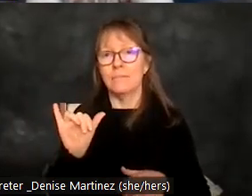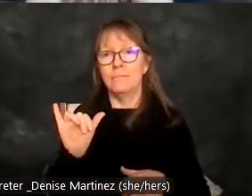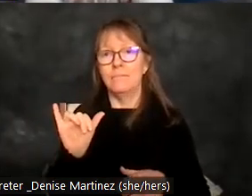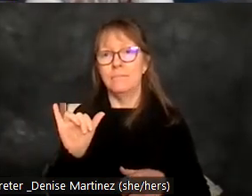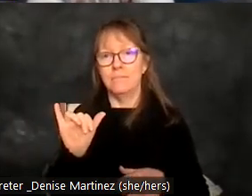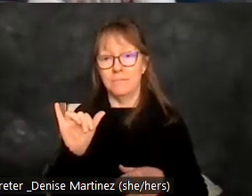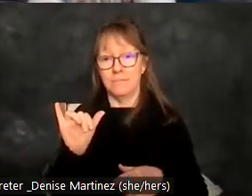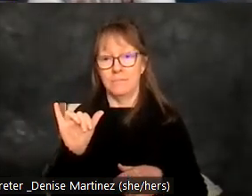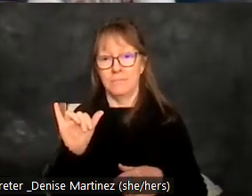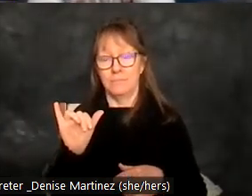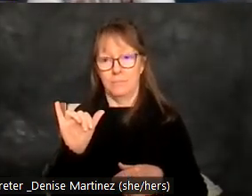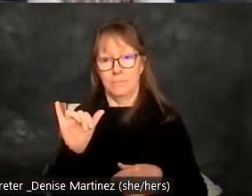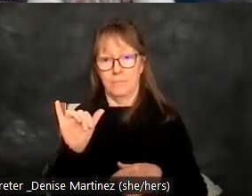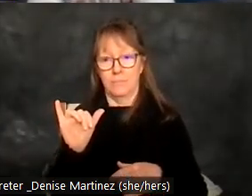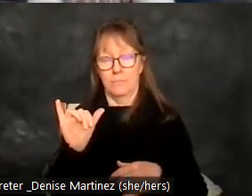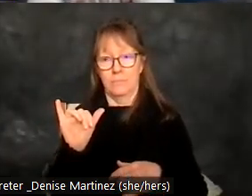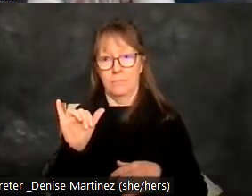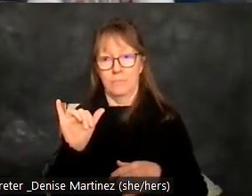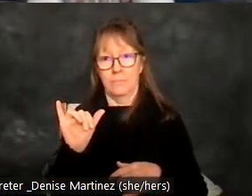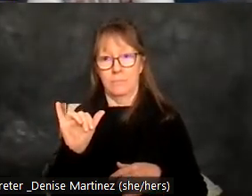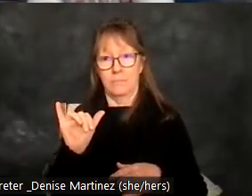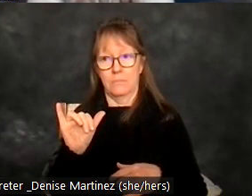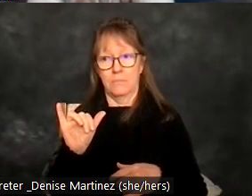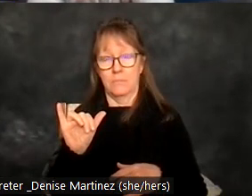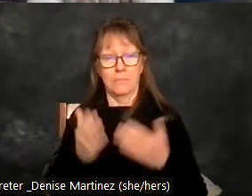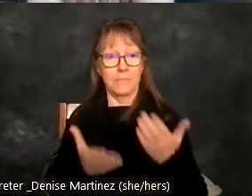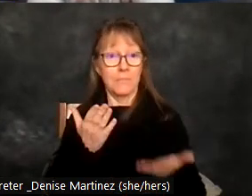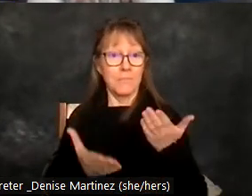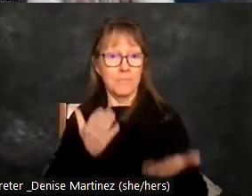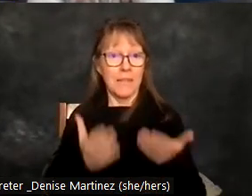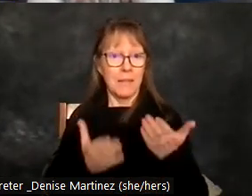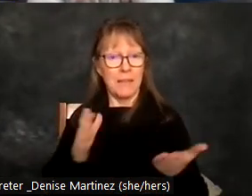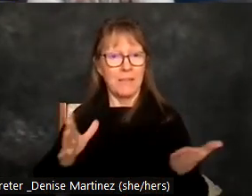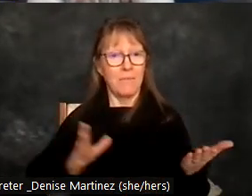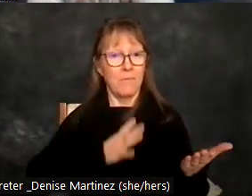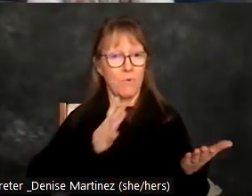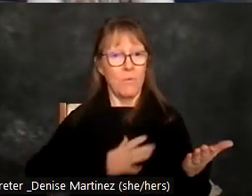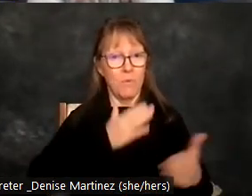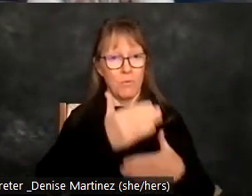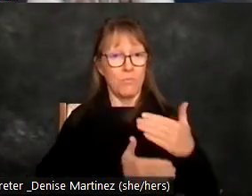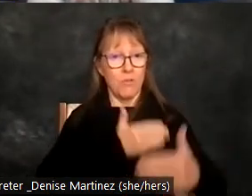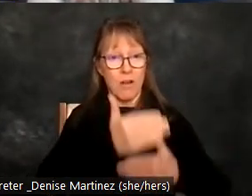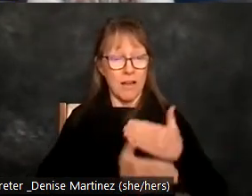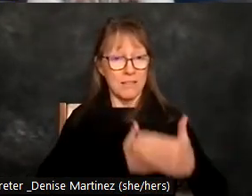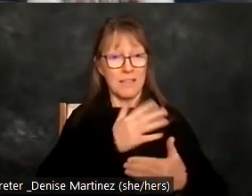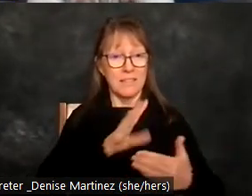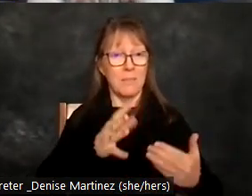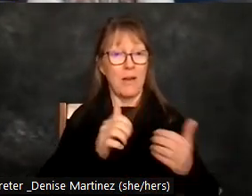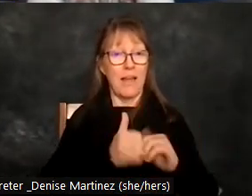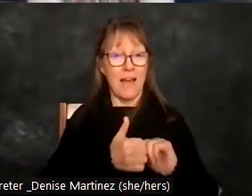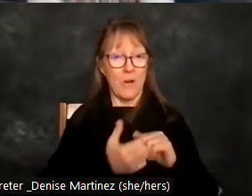we're hearing, you know, we might have all of these formal processes about how to engage, and we might have this